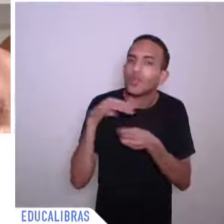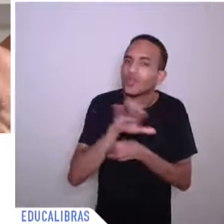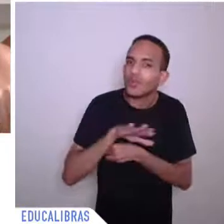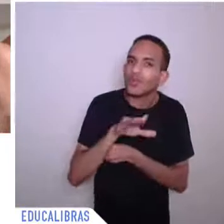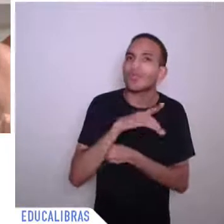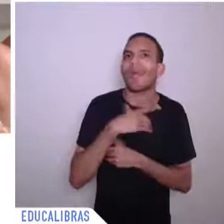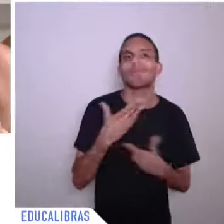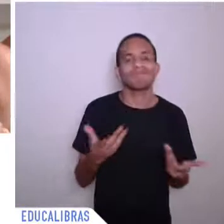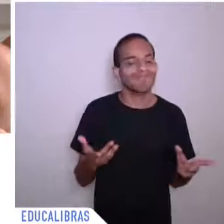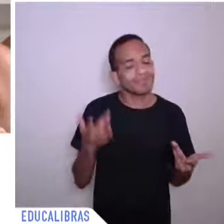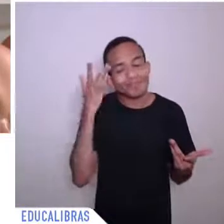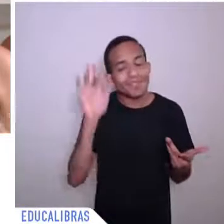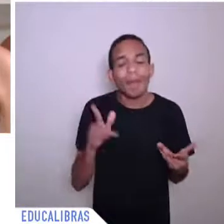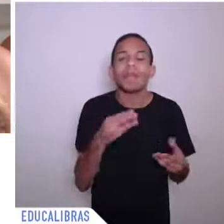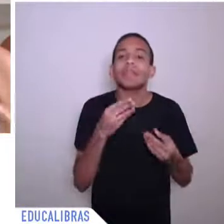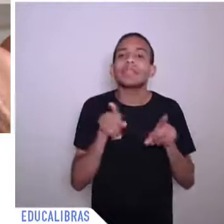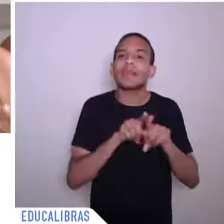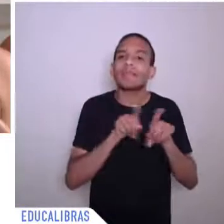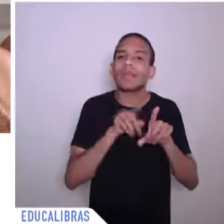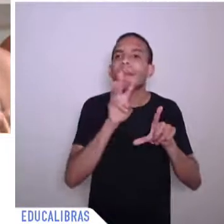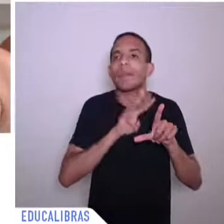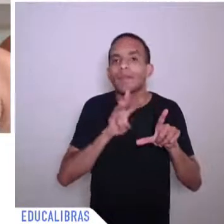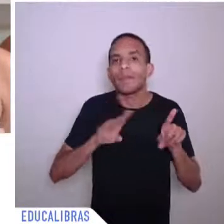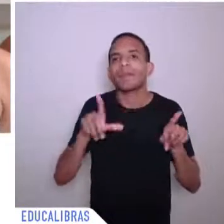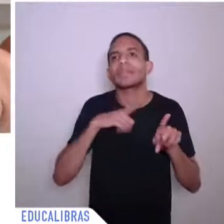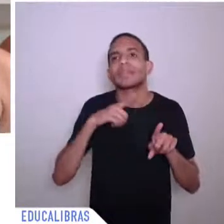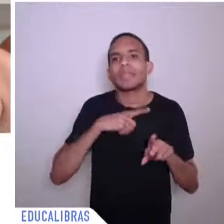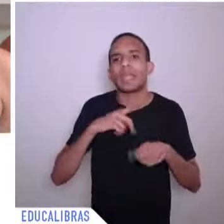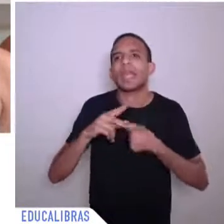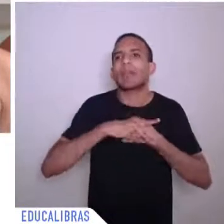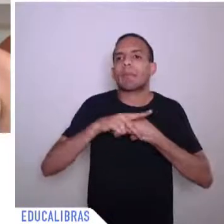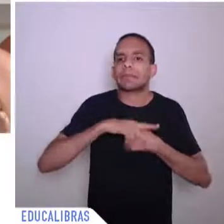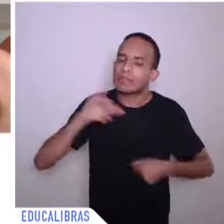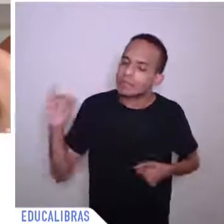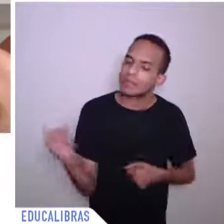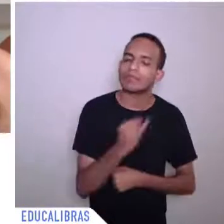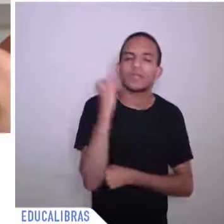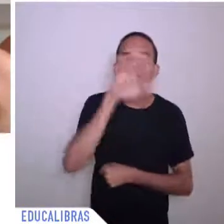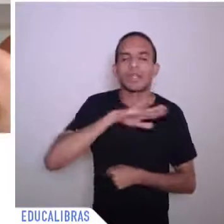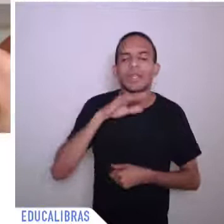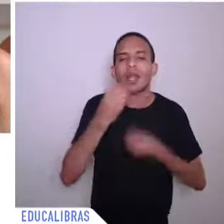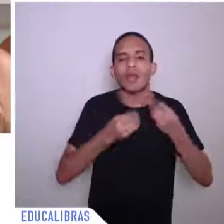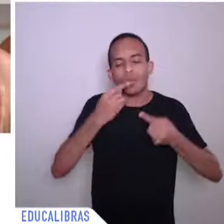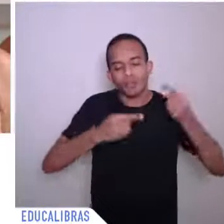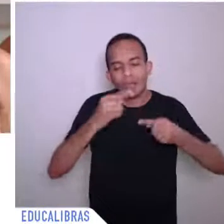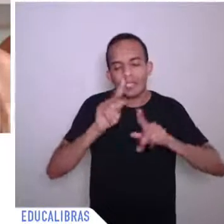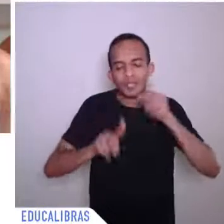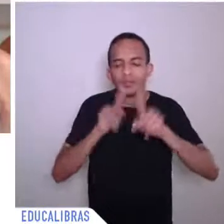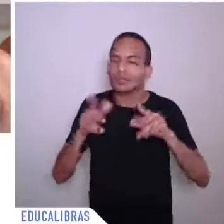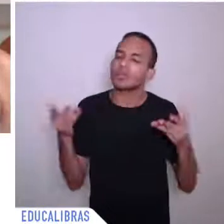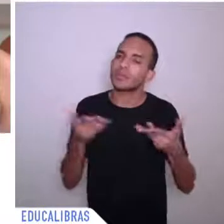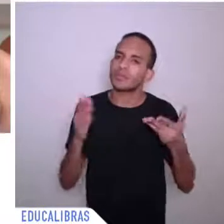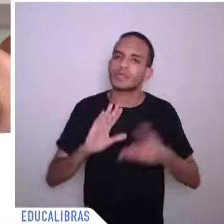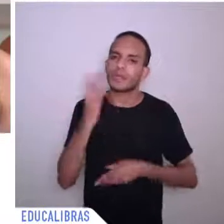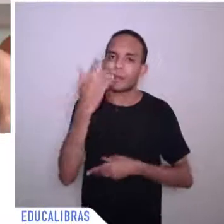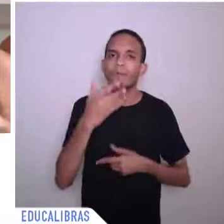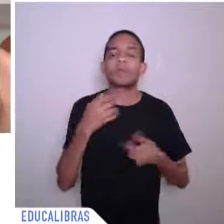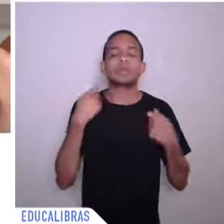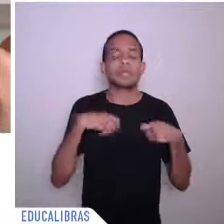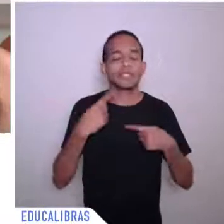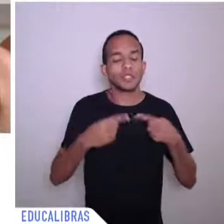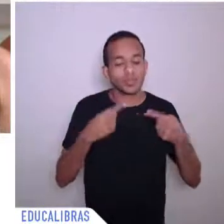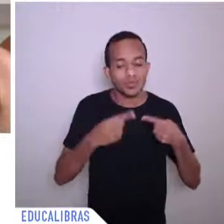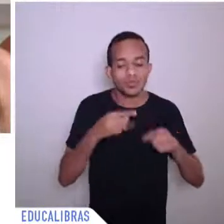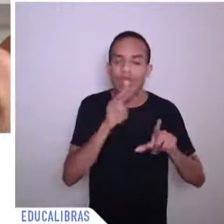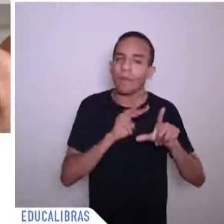internet organizes the contents that are circulated, and these platforms have an essential role on how